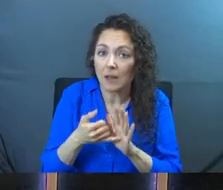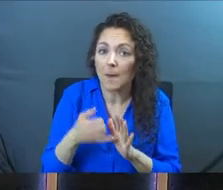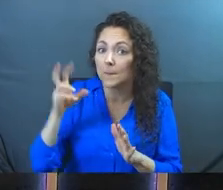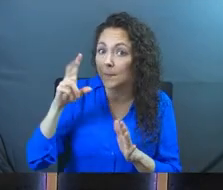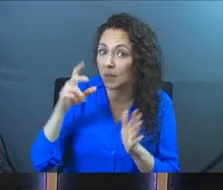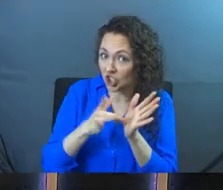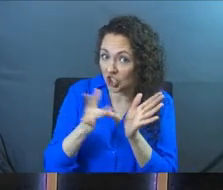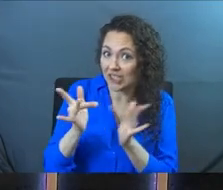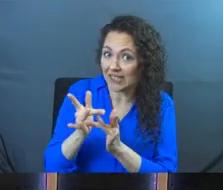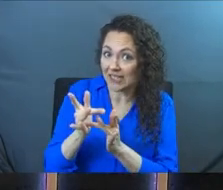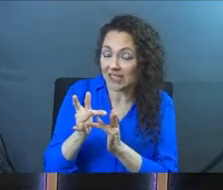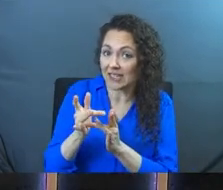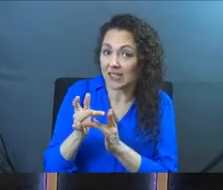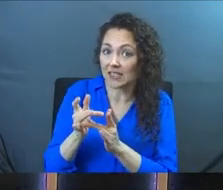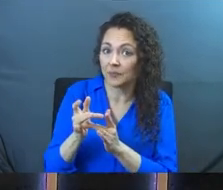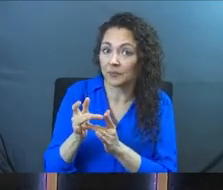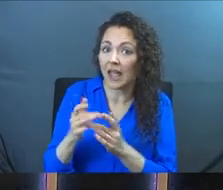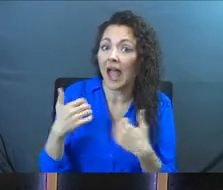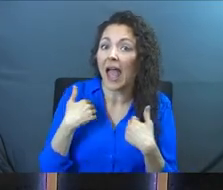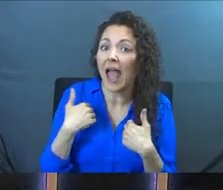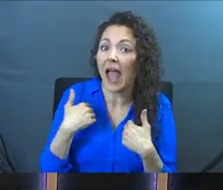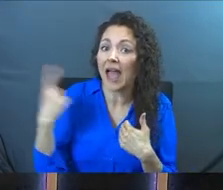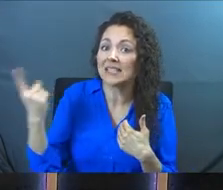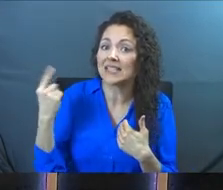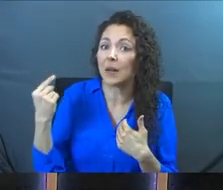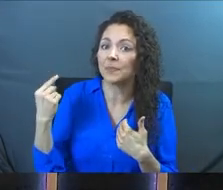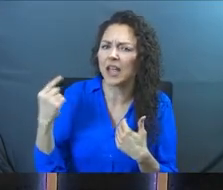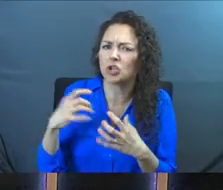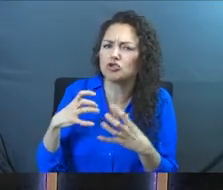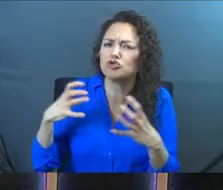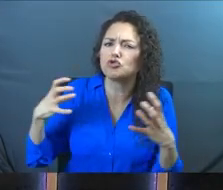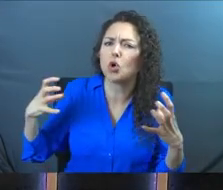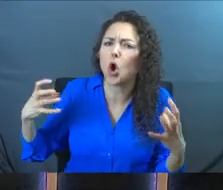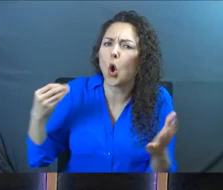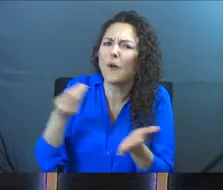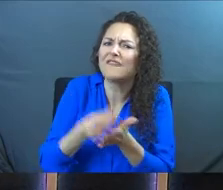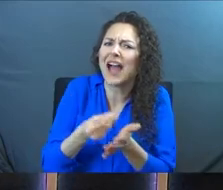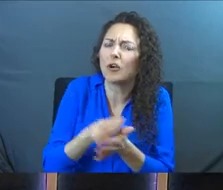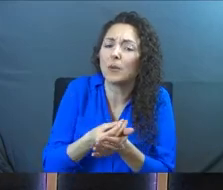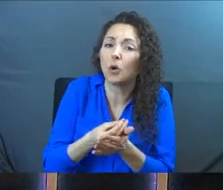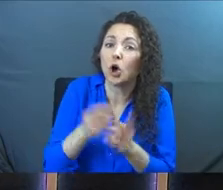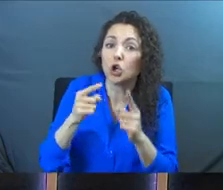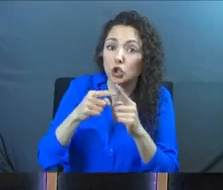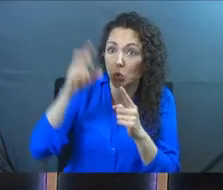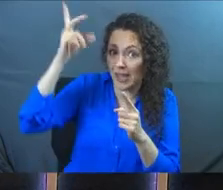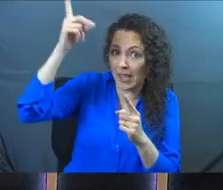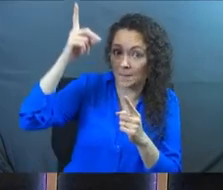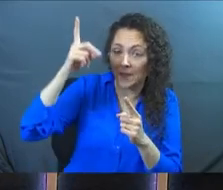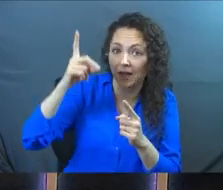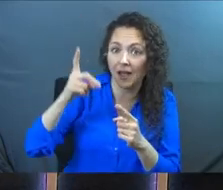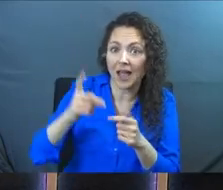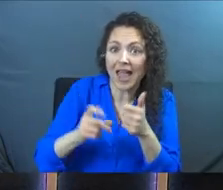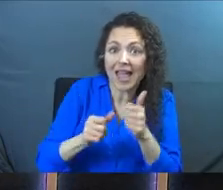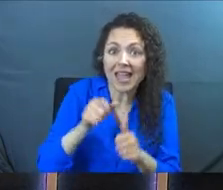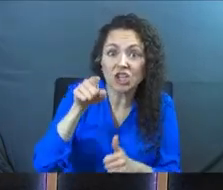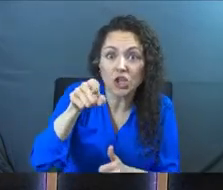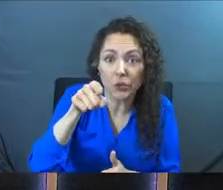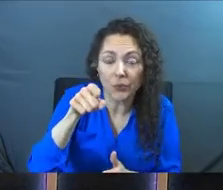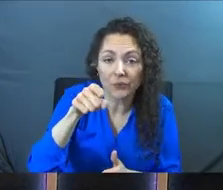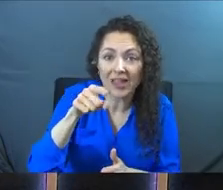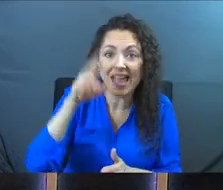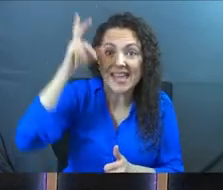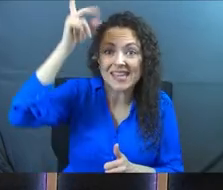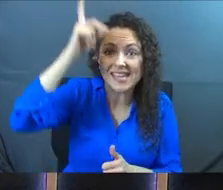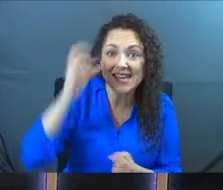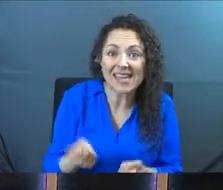us. That Jesus had something so valuable to him, which was you, that he gave everything